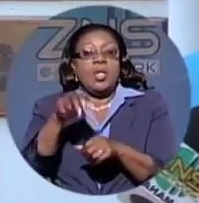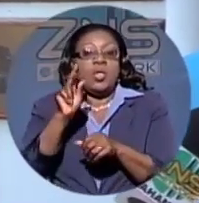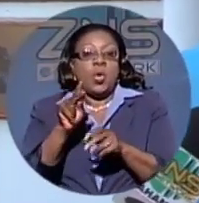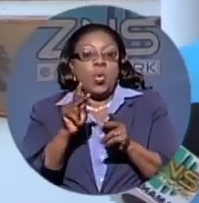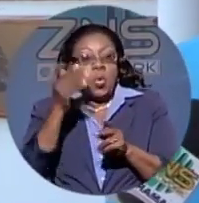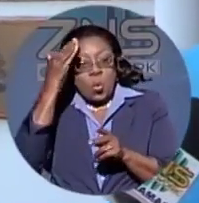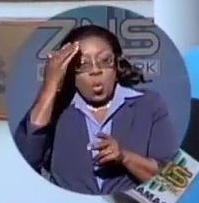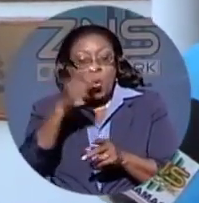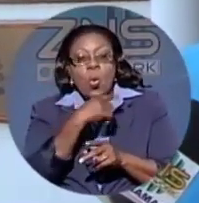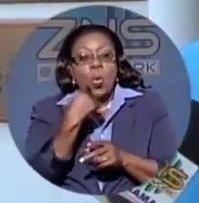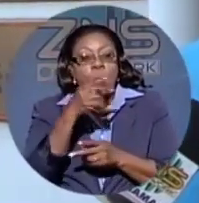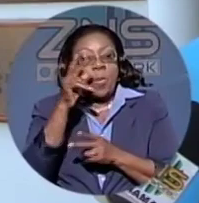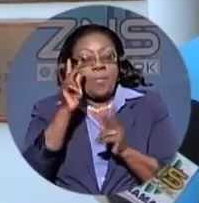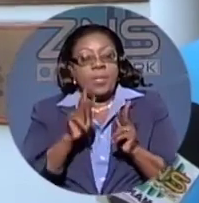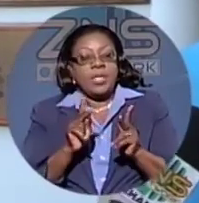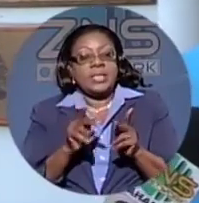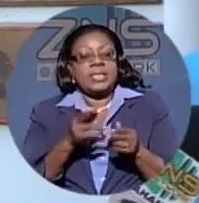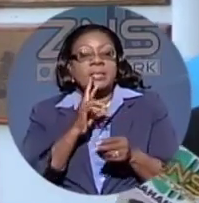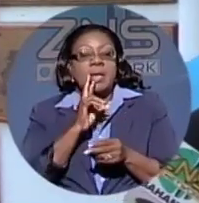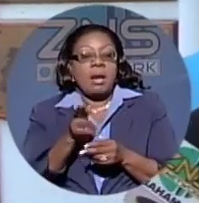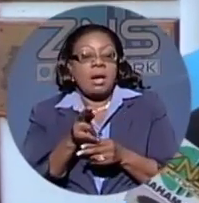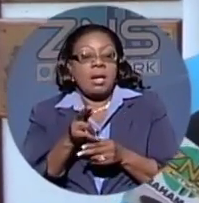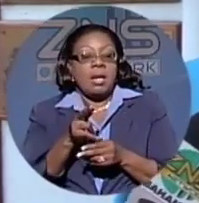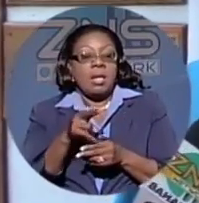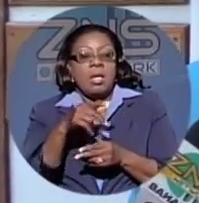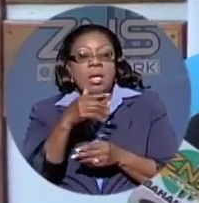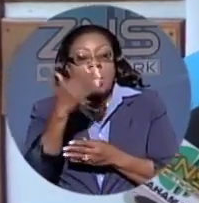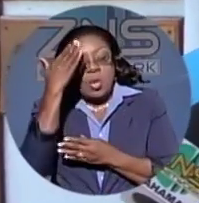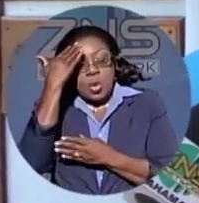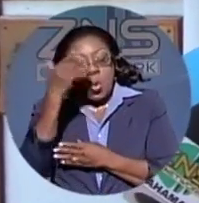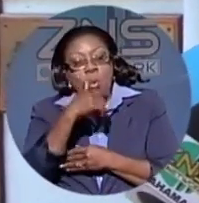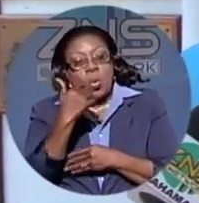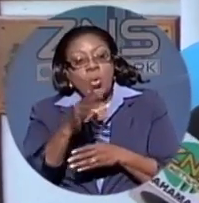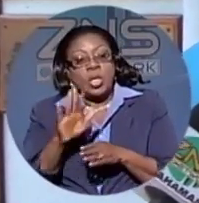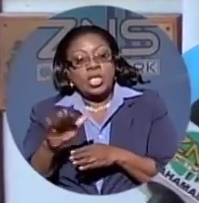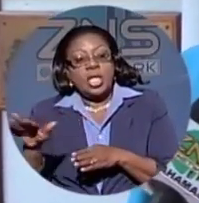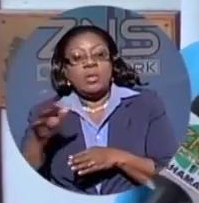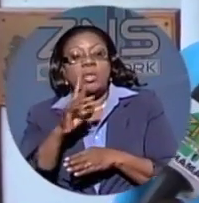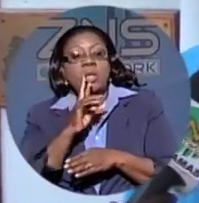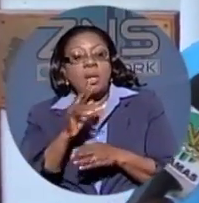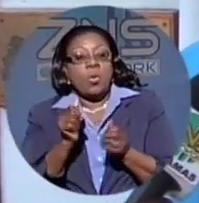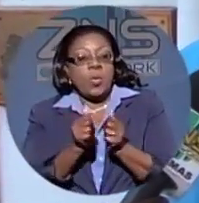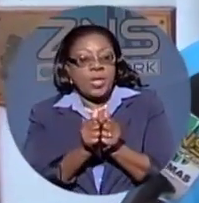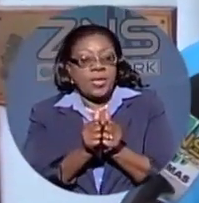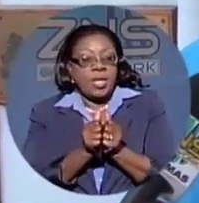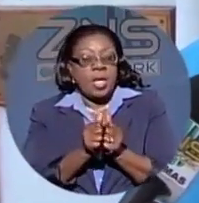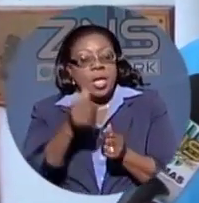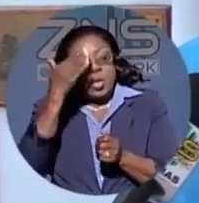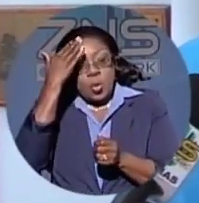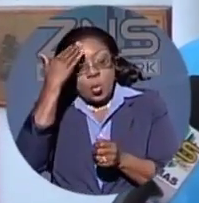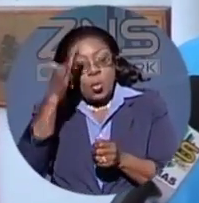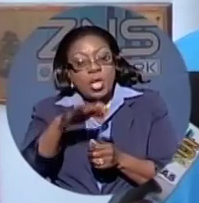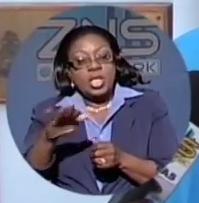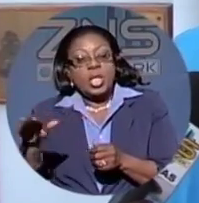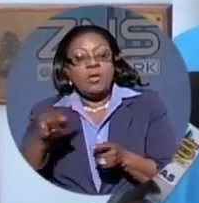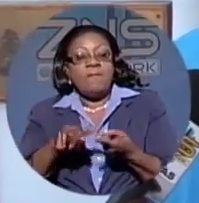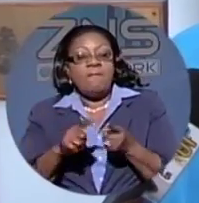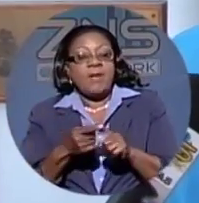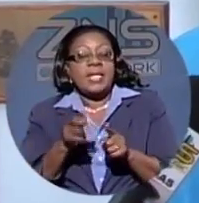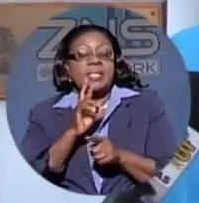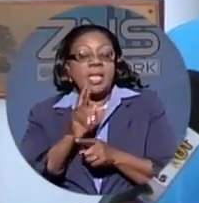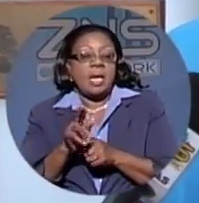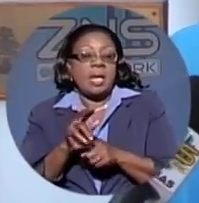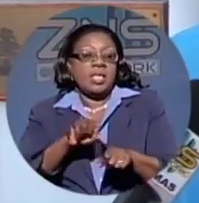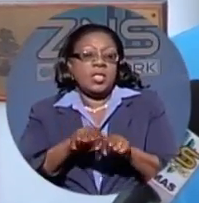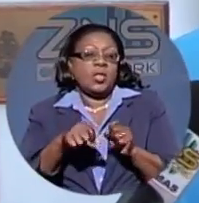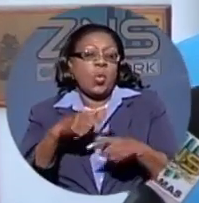are, know who their children is being with, know who their children friends are. So